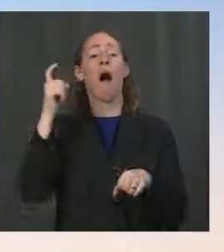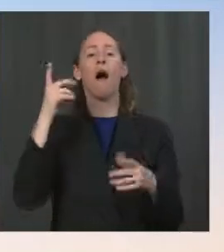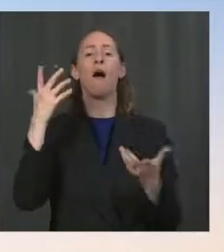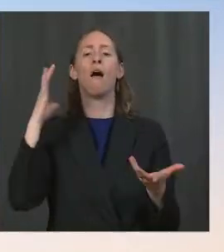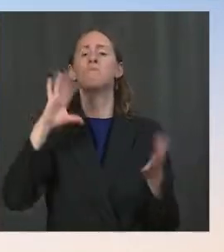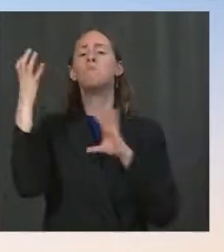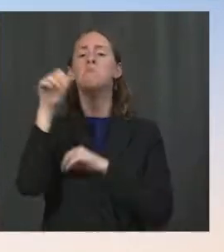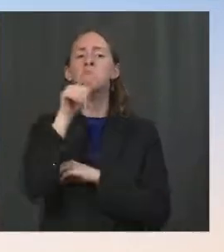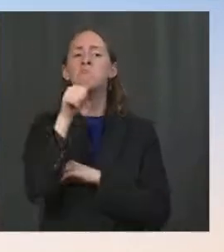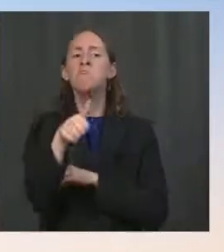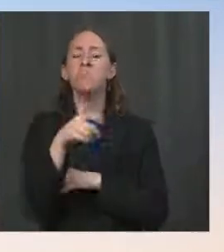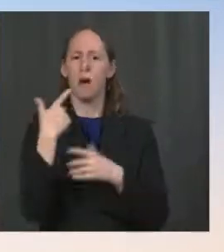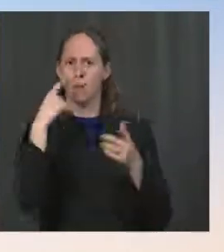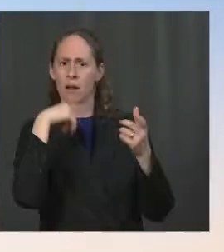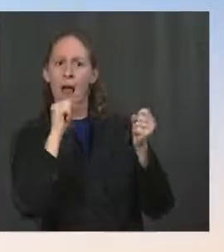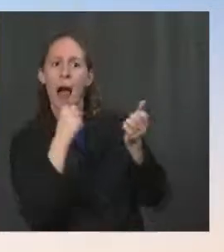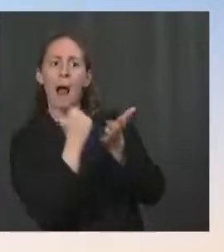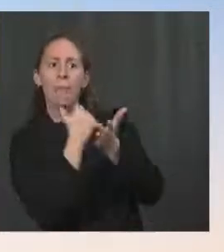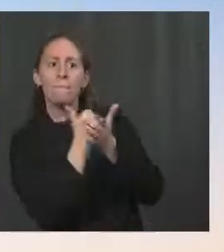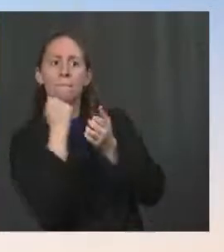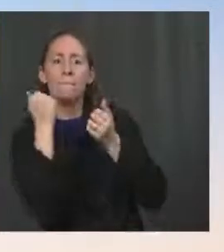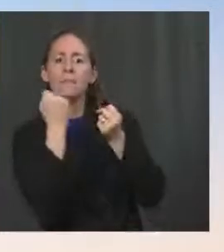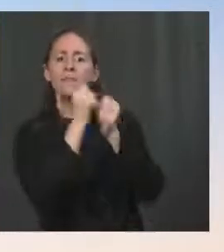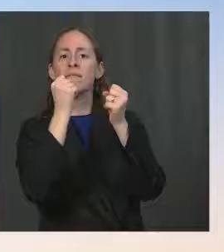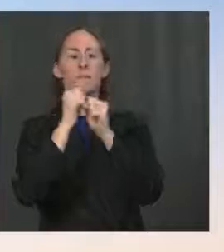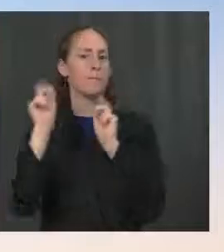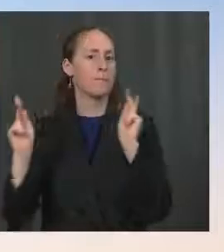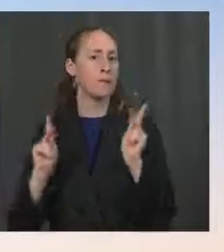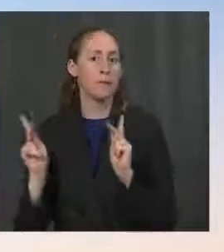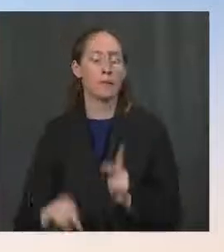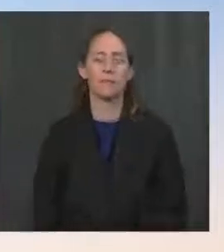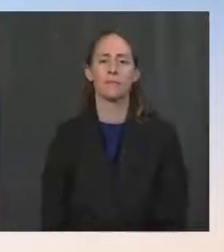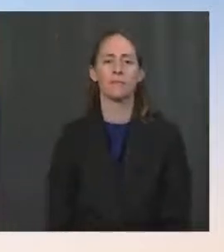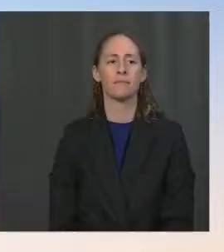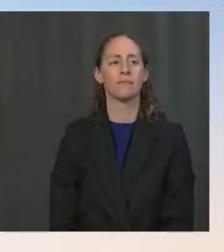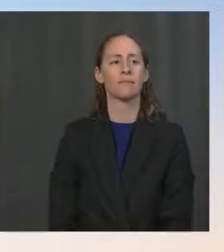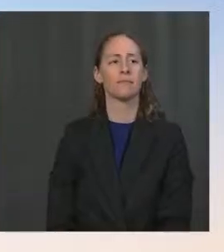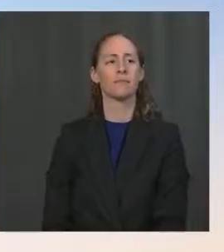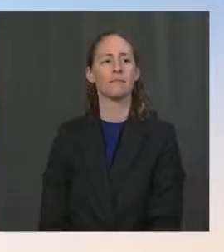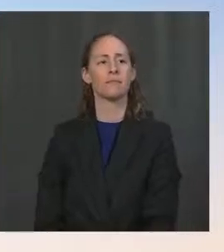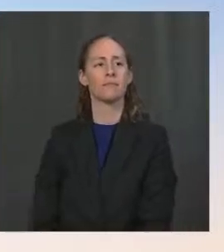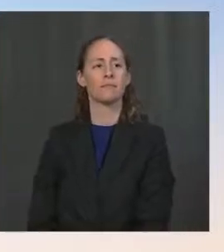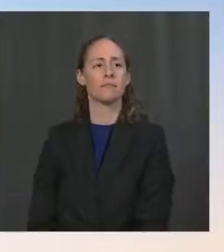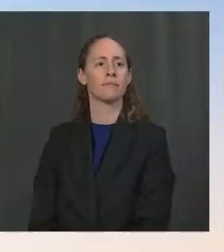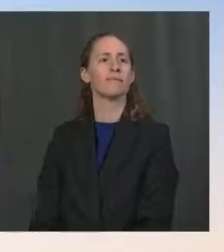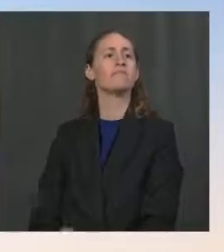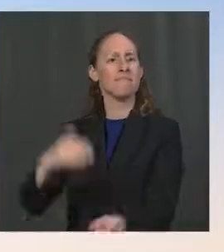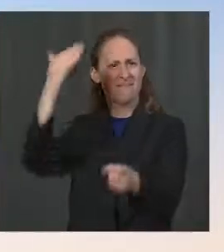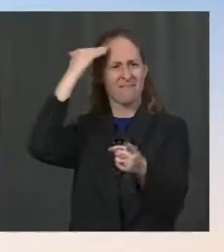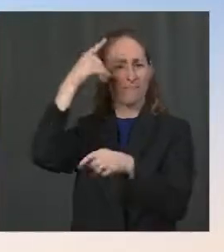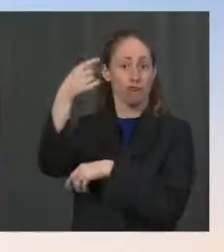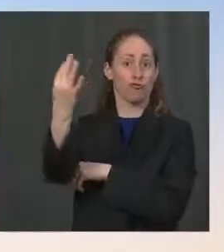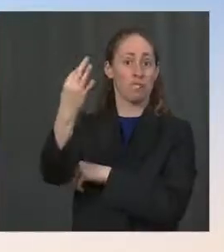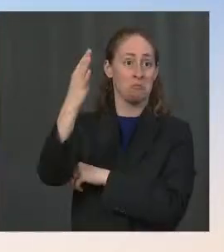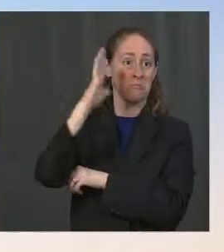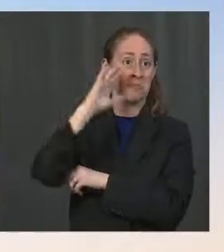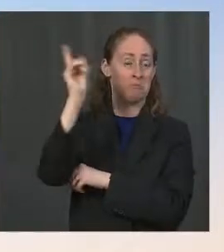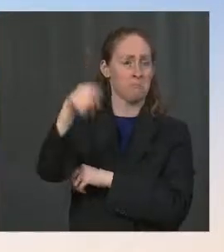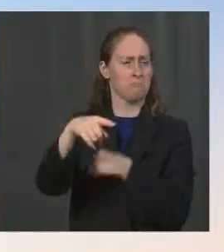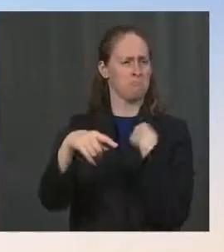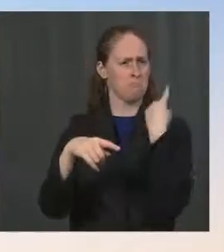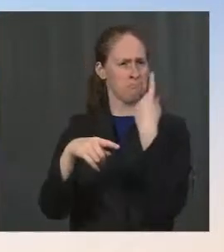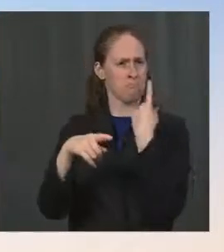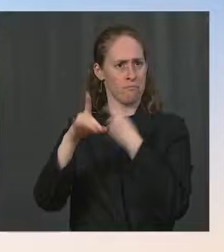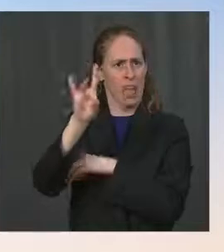helping people as quickly as possible. And then just given President Biden's trip on Friday that around 90% of New Orleans is still basically without